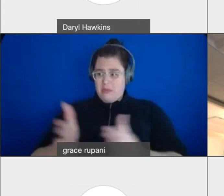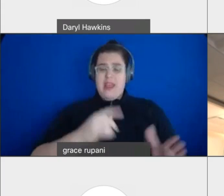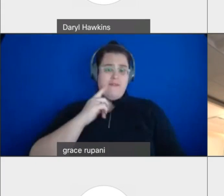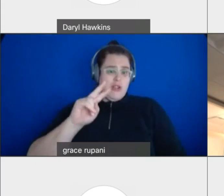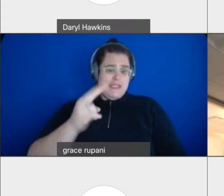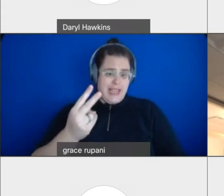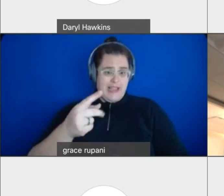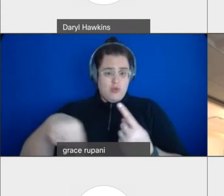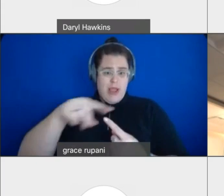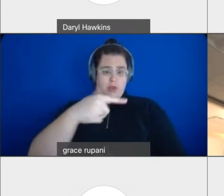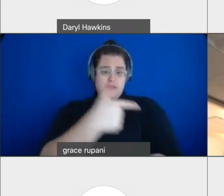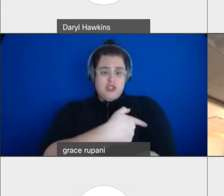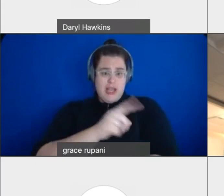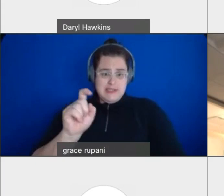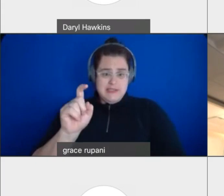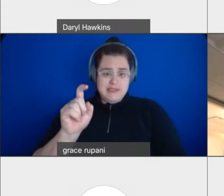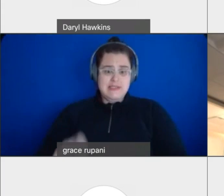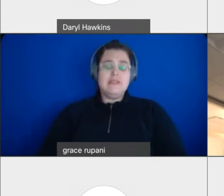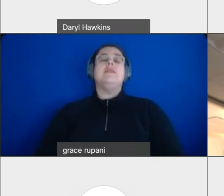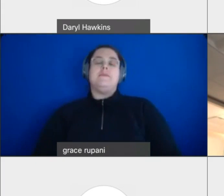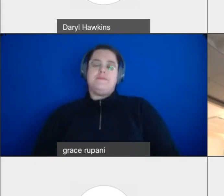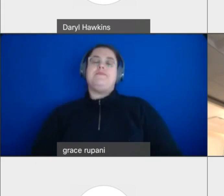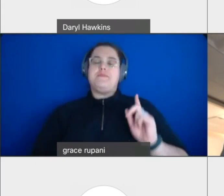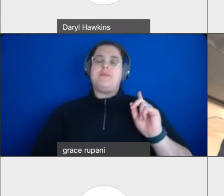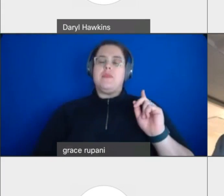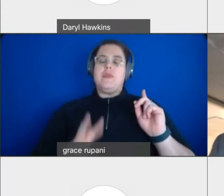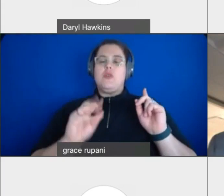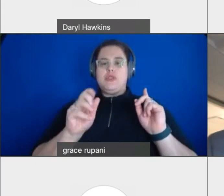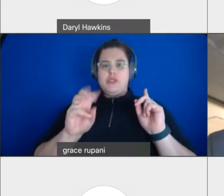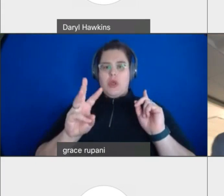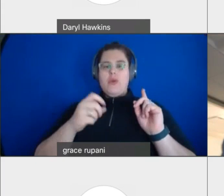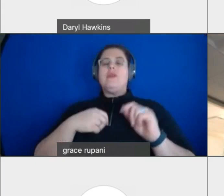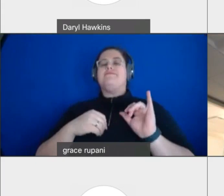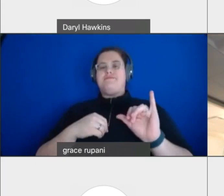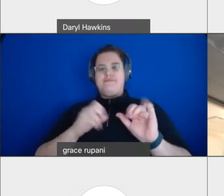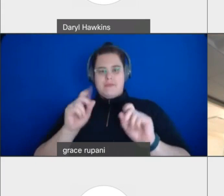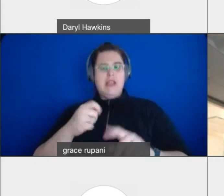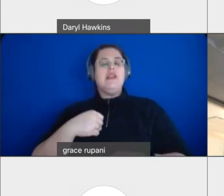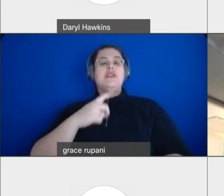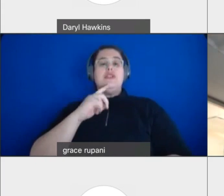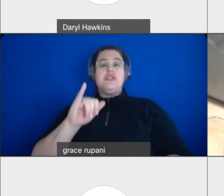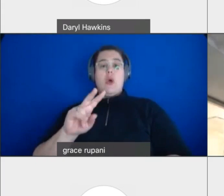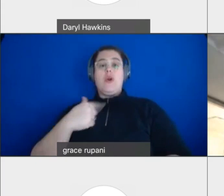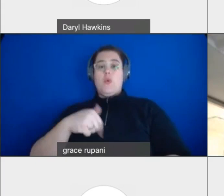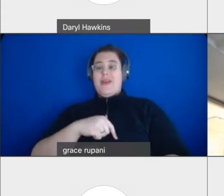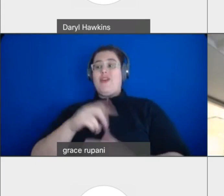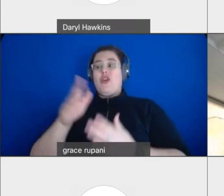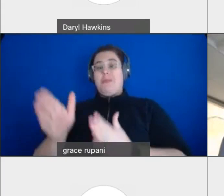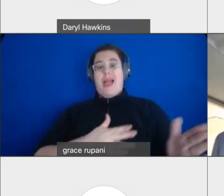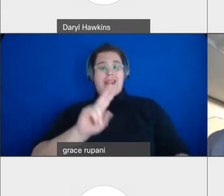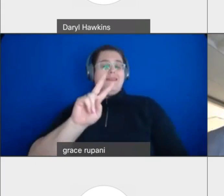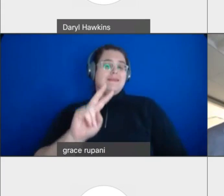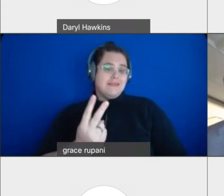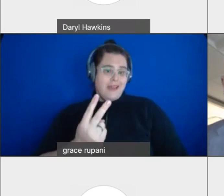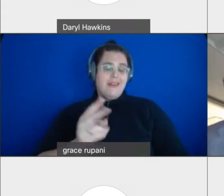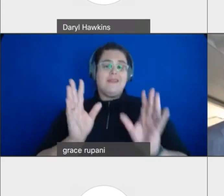I will repeat, we are working on a second vaccine clinic, and that vaccine clinic will